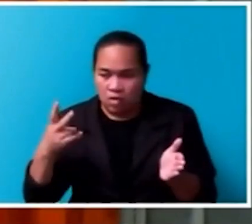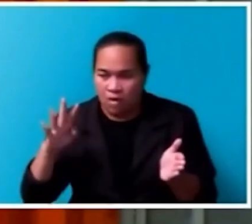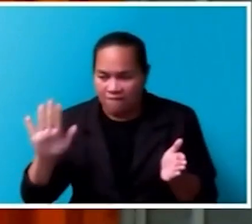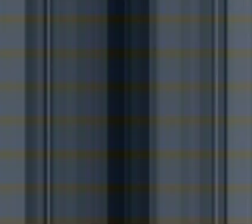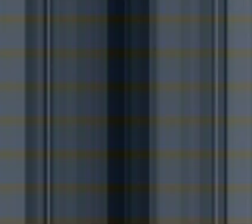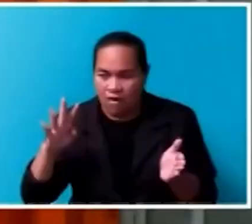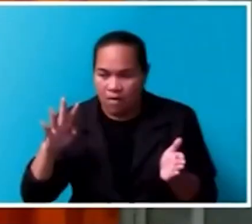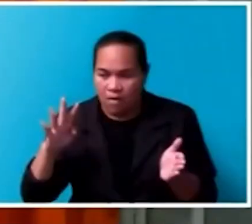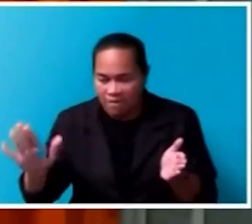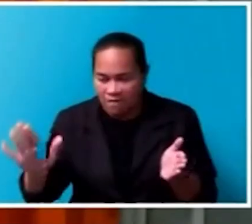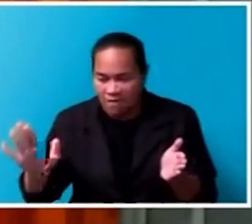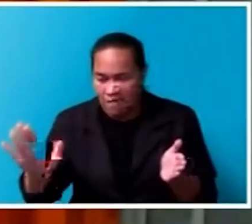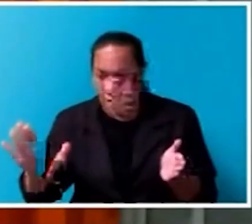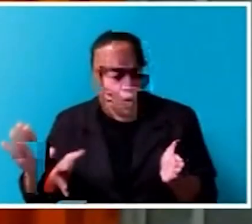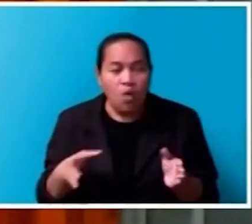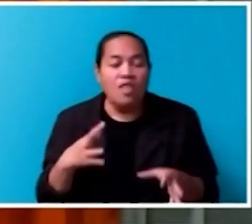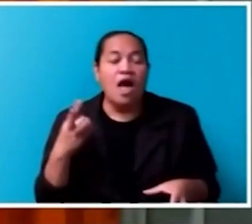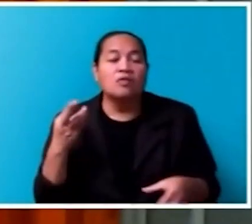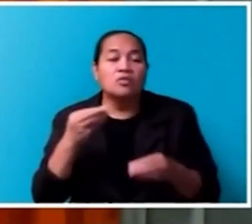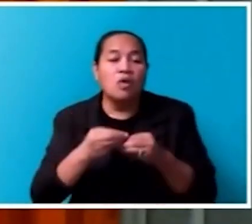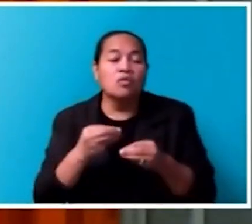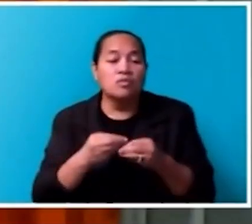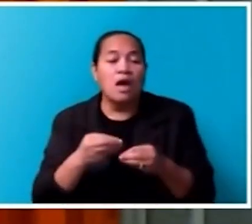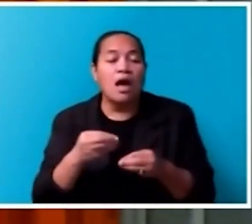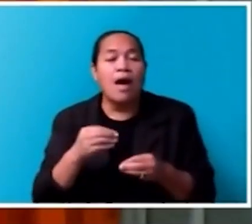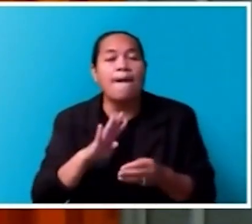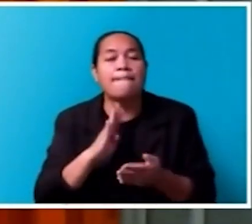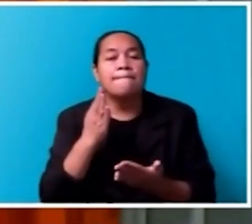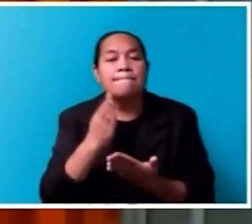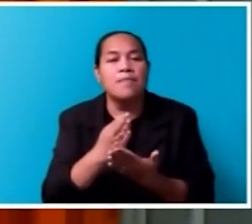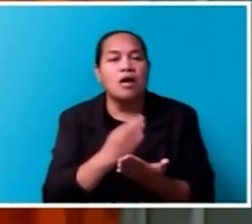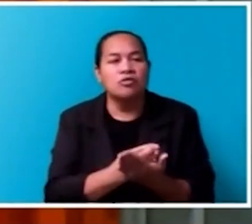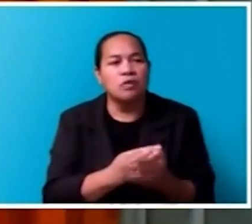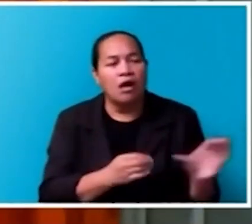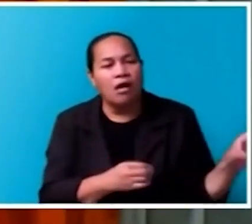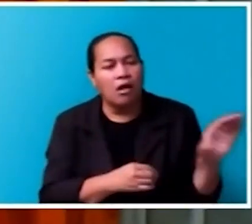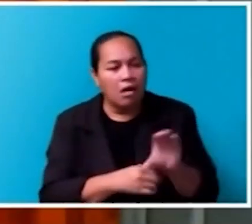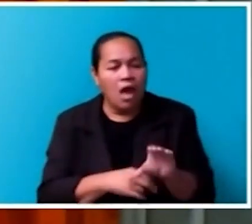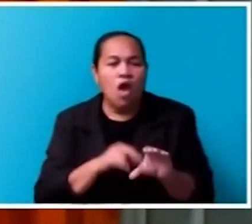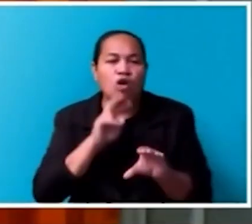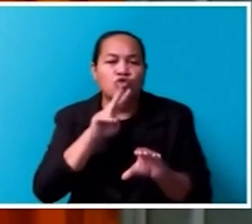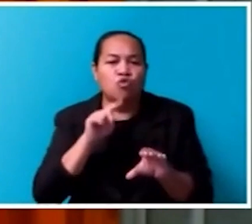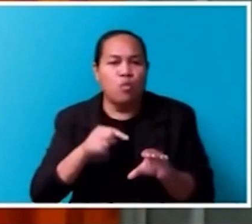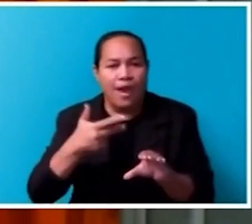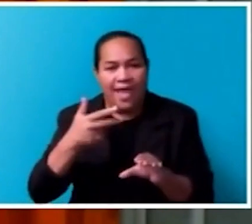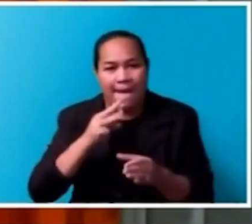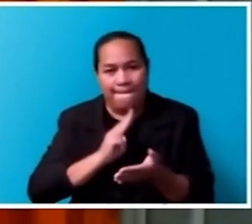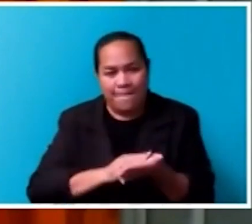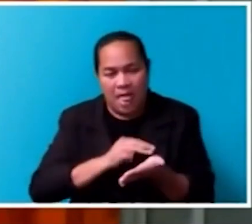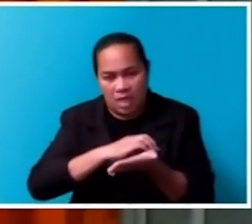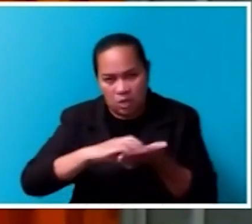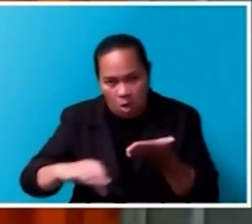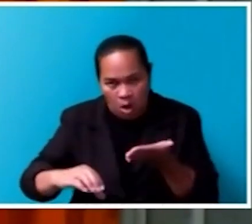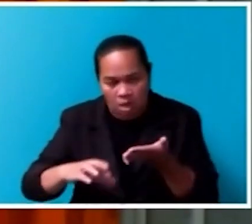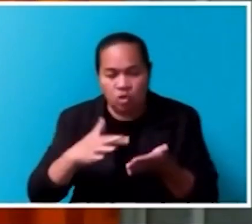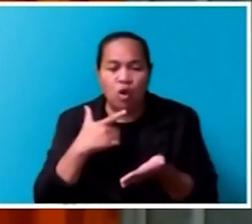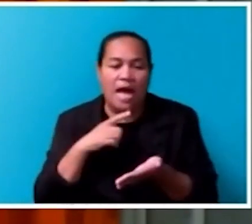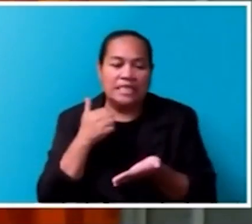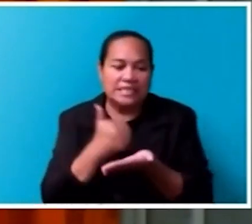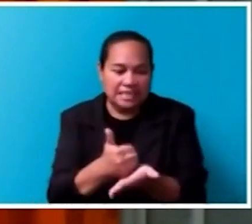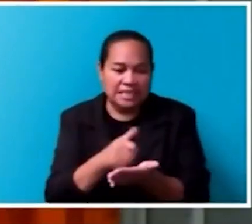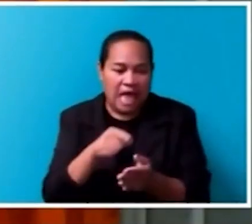2025 with a budget allocation of approximately 2.8 million to assist the